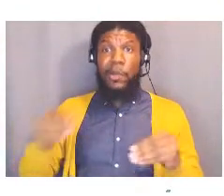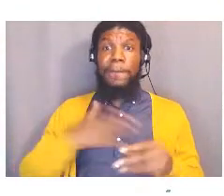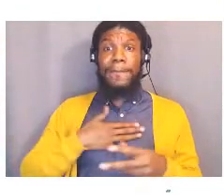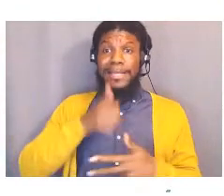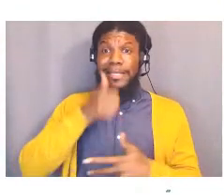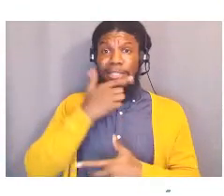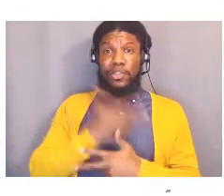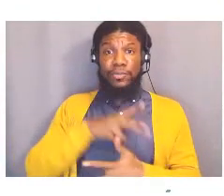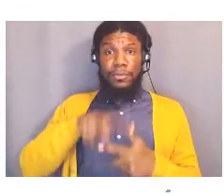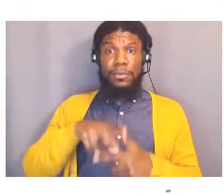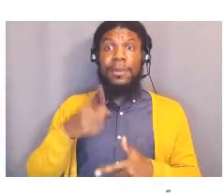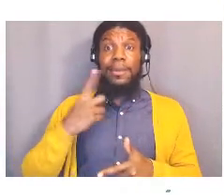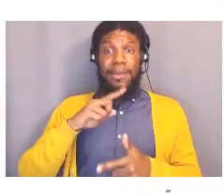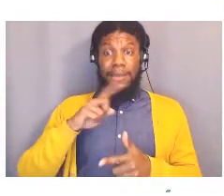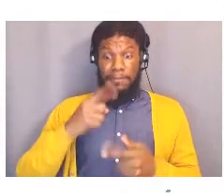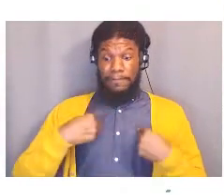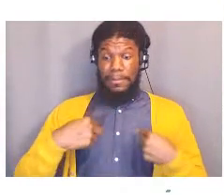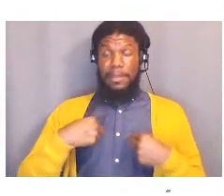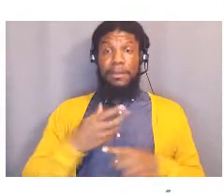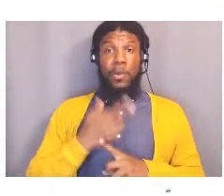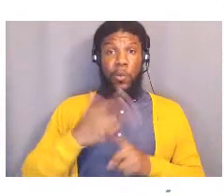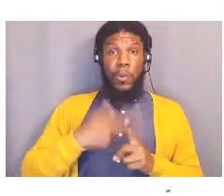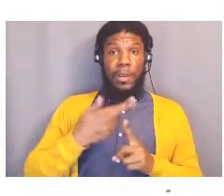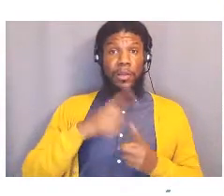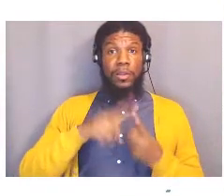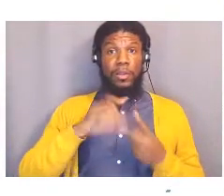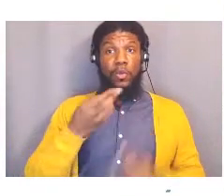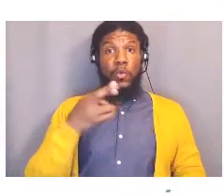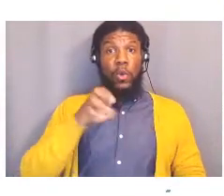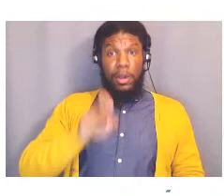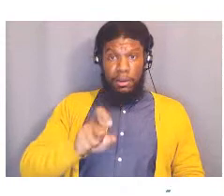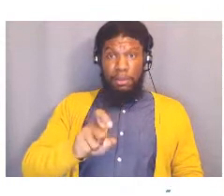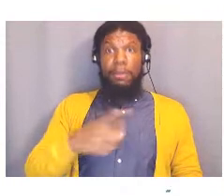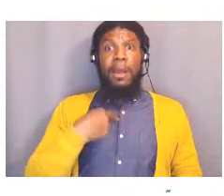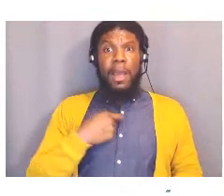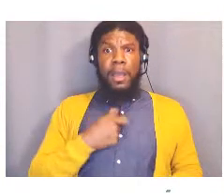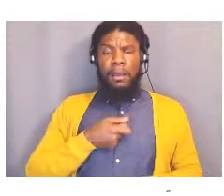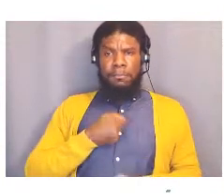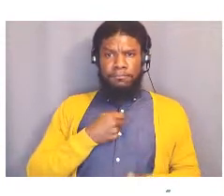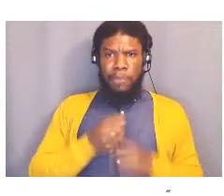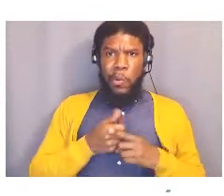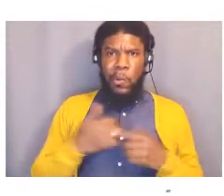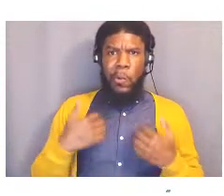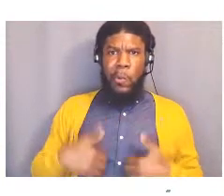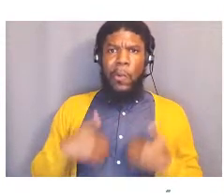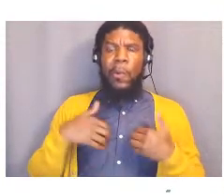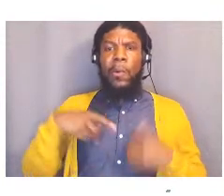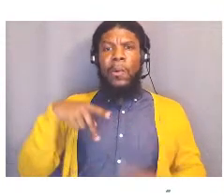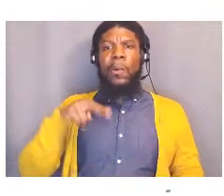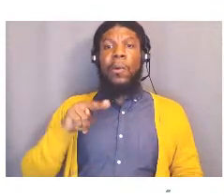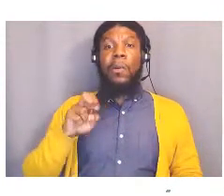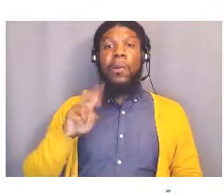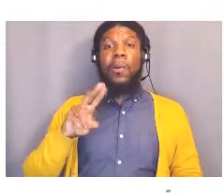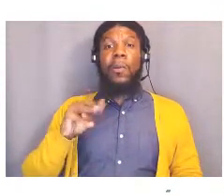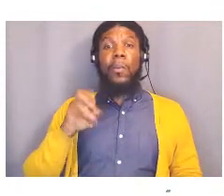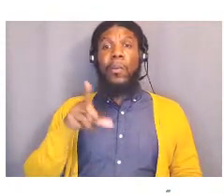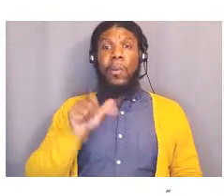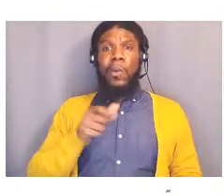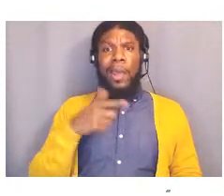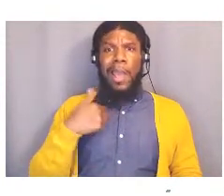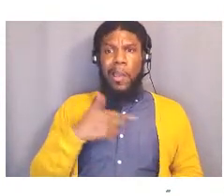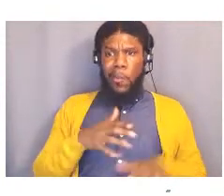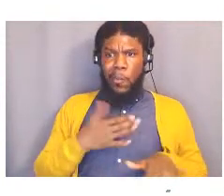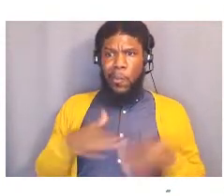rented me to the cooks, where I almost caught pneumonia and died because I was walking around in a swamp with just my toe gown